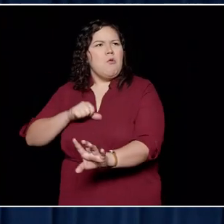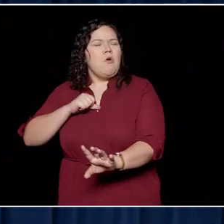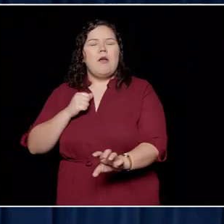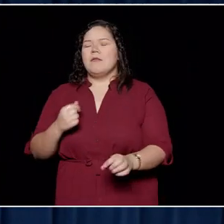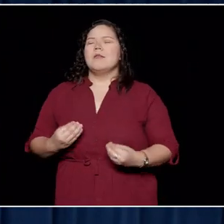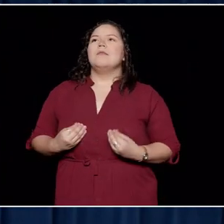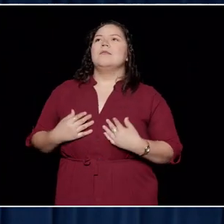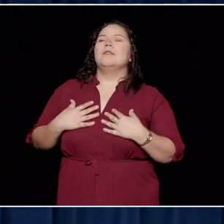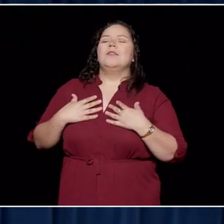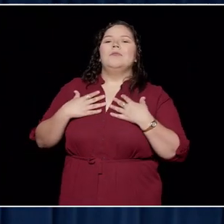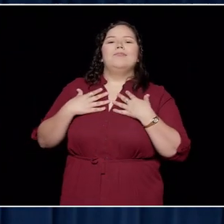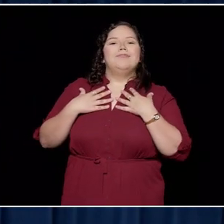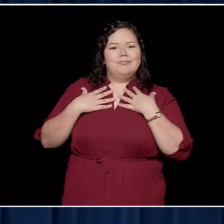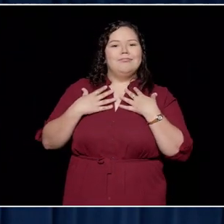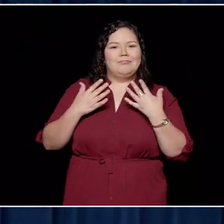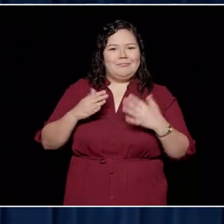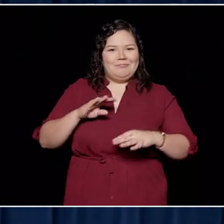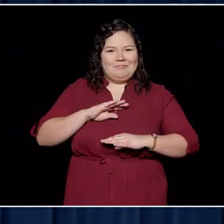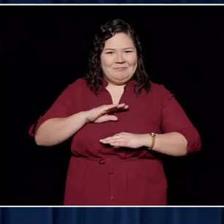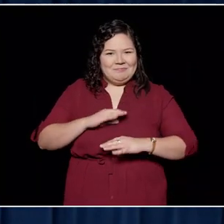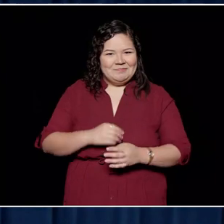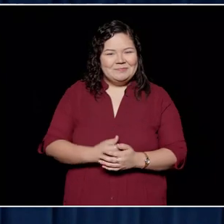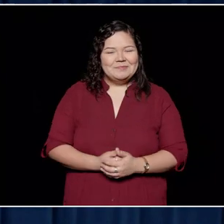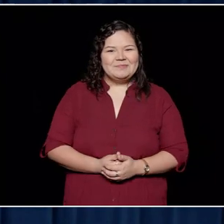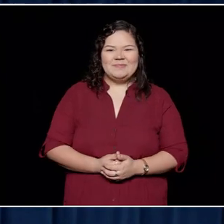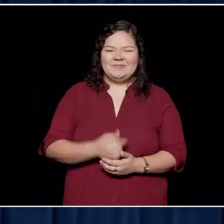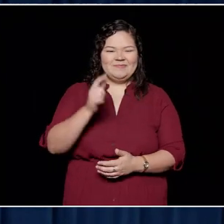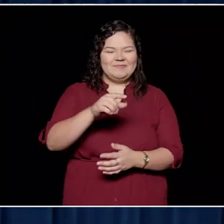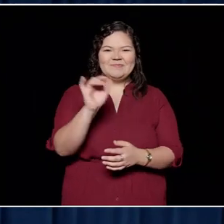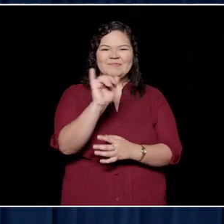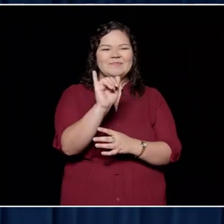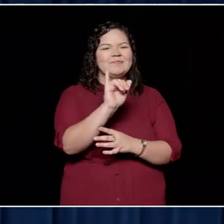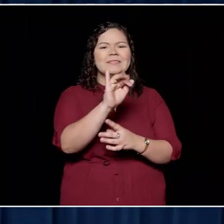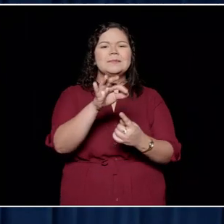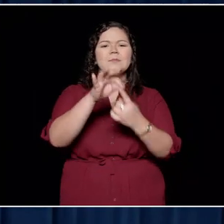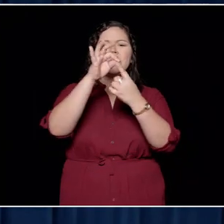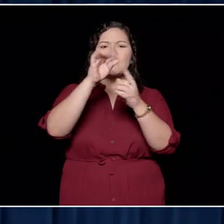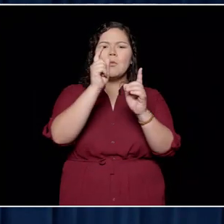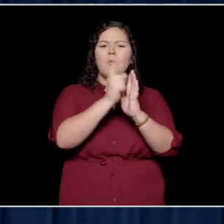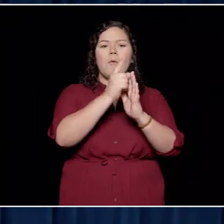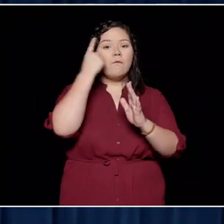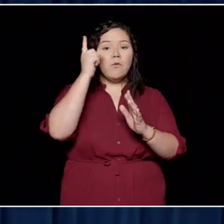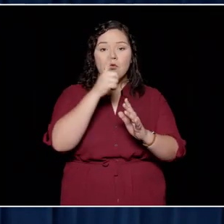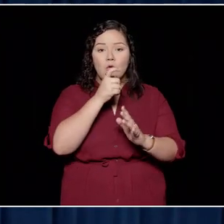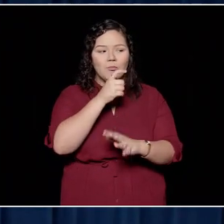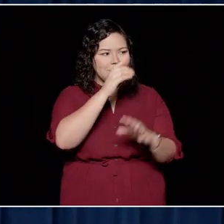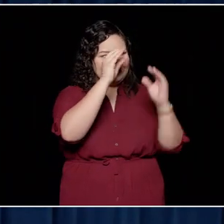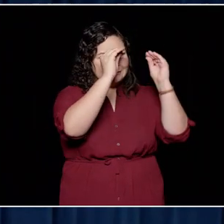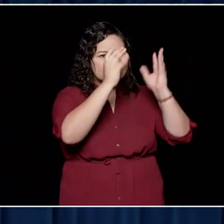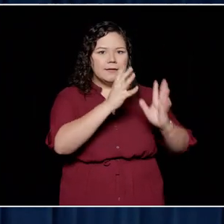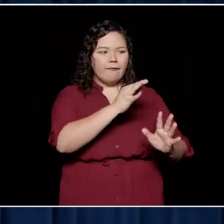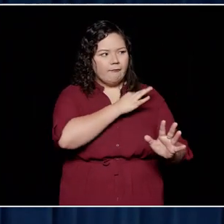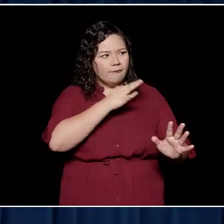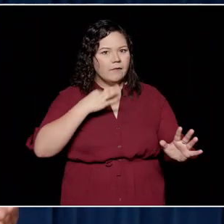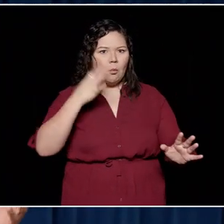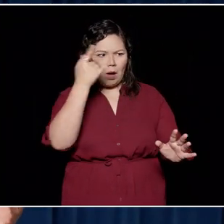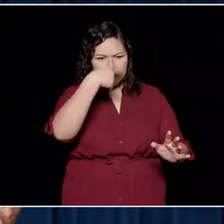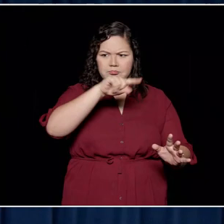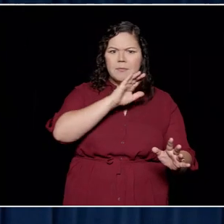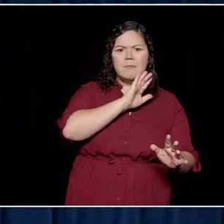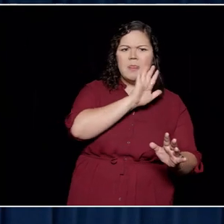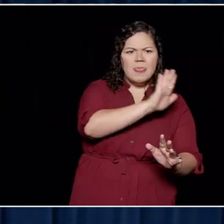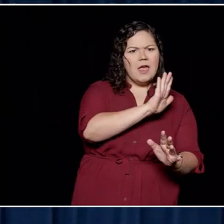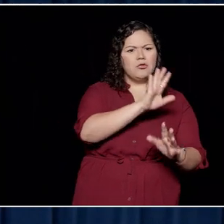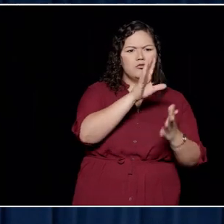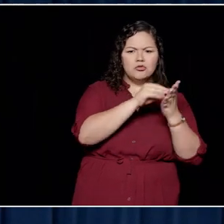me with pride. This is also a special time for our faculty members as their students successfully